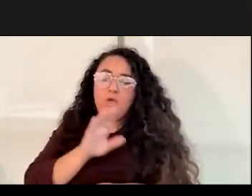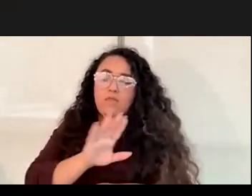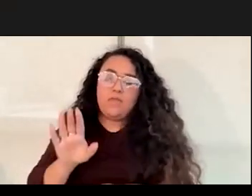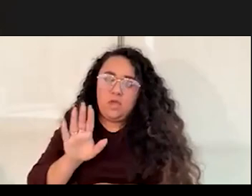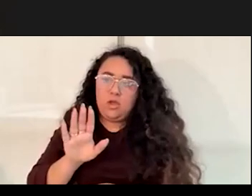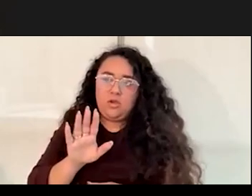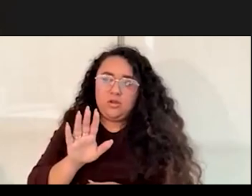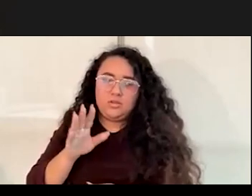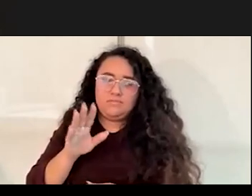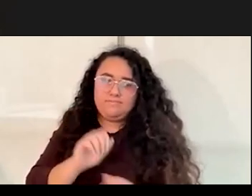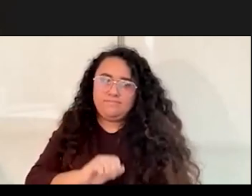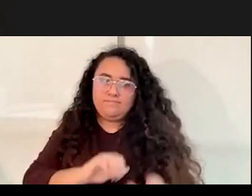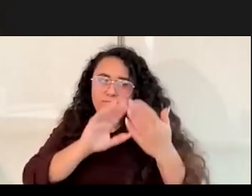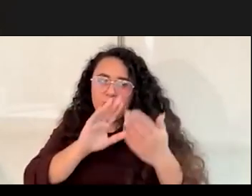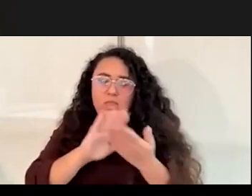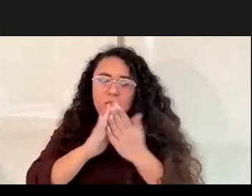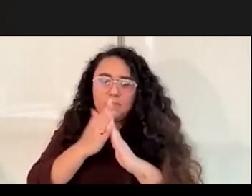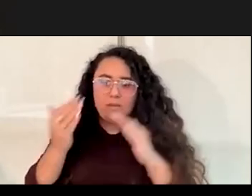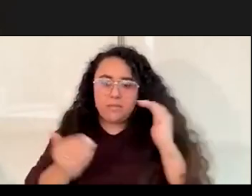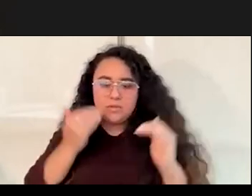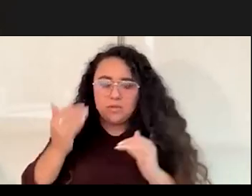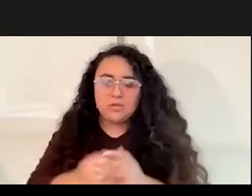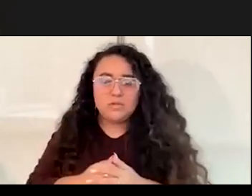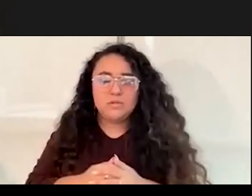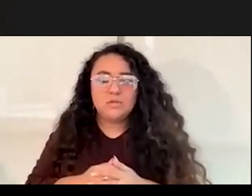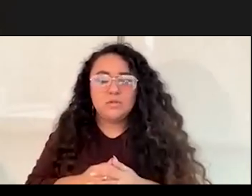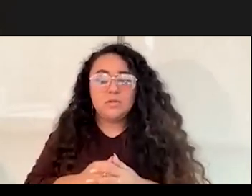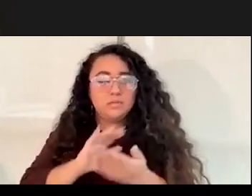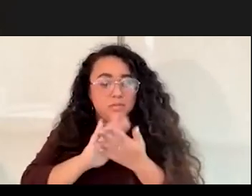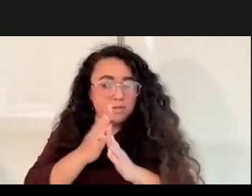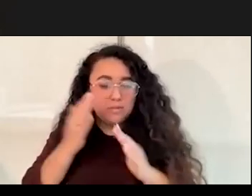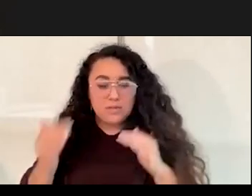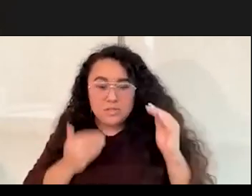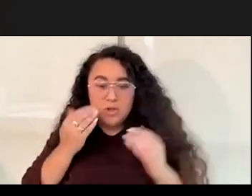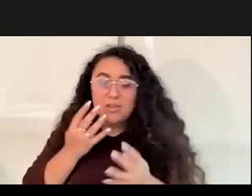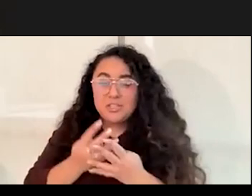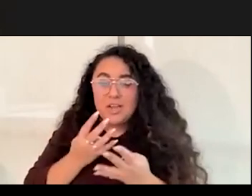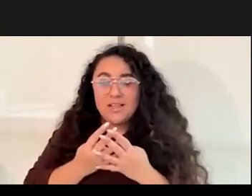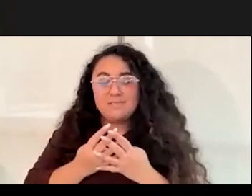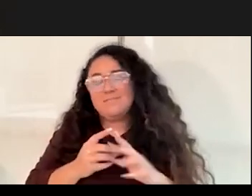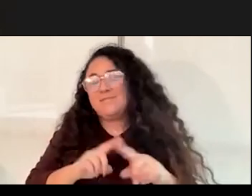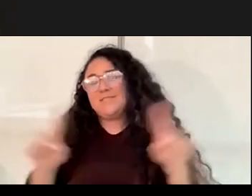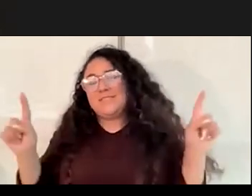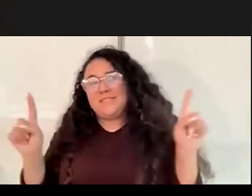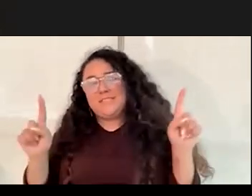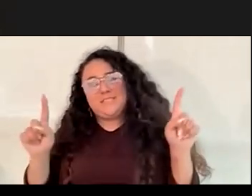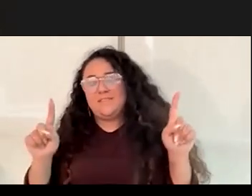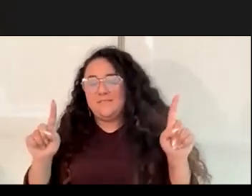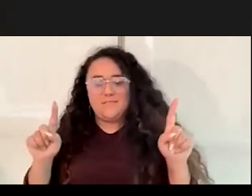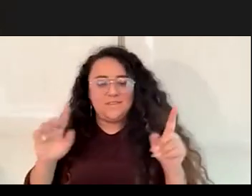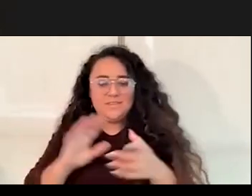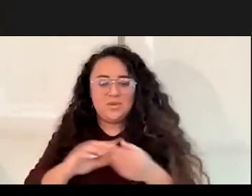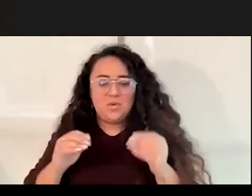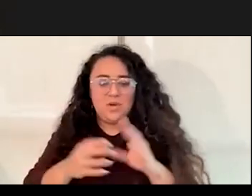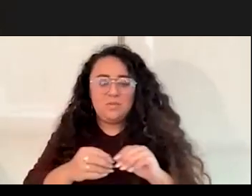encounter when they get to adult jail. Because when they get to adult jail, it's a whole different story. But I'm talking about